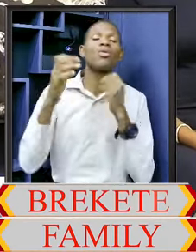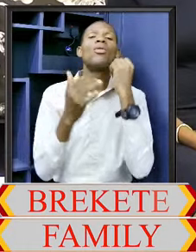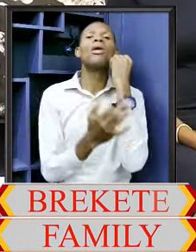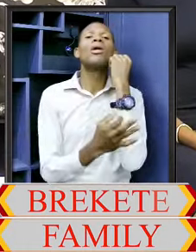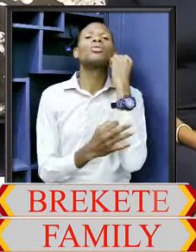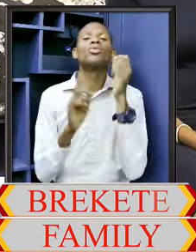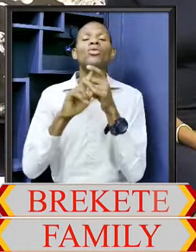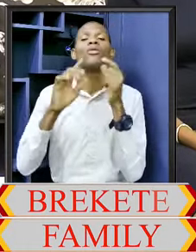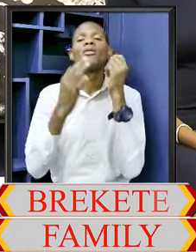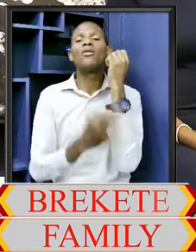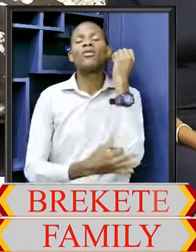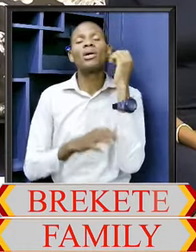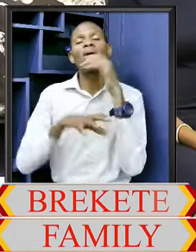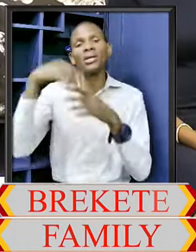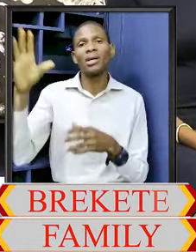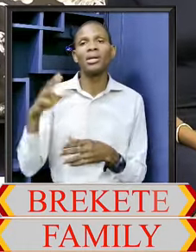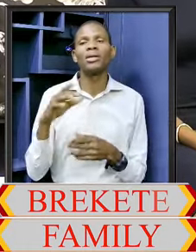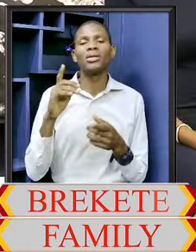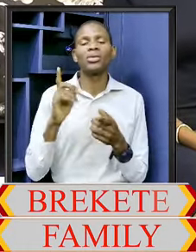upstairs.